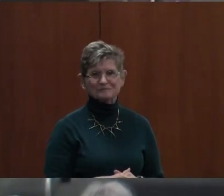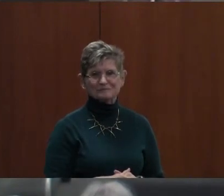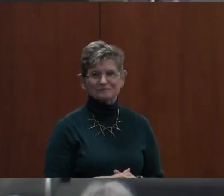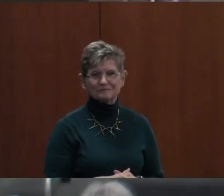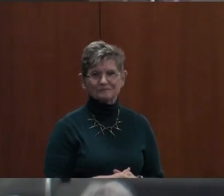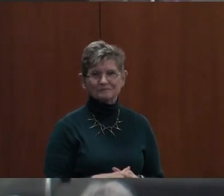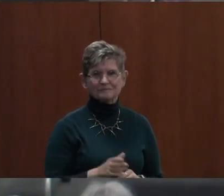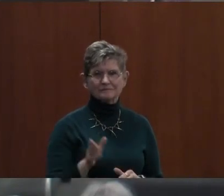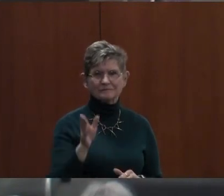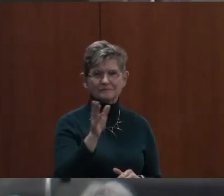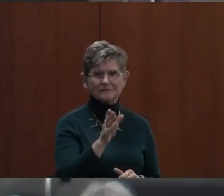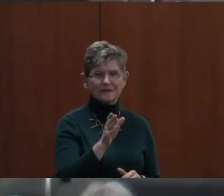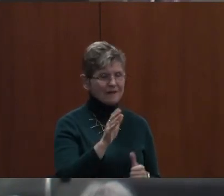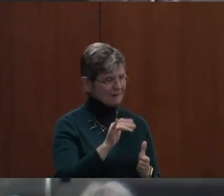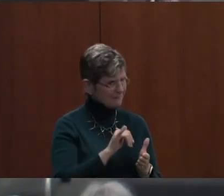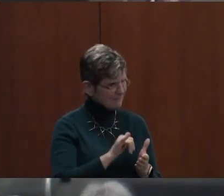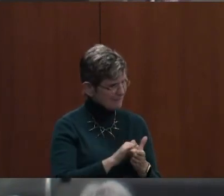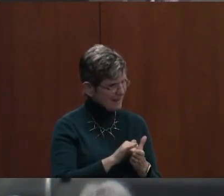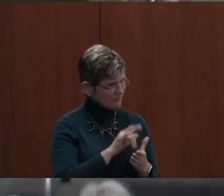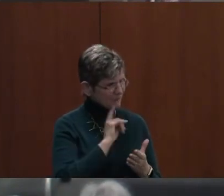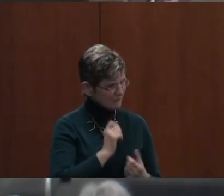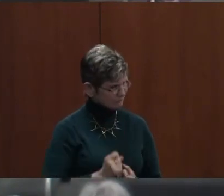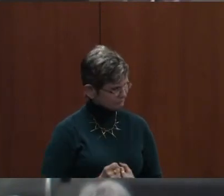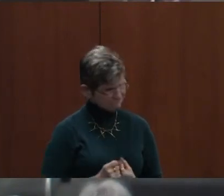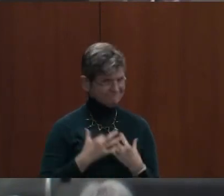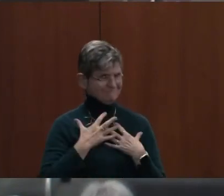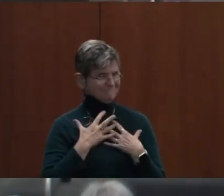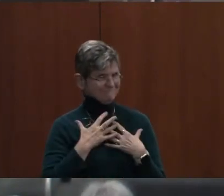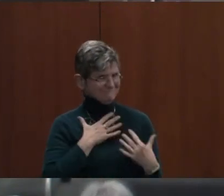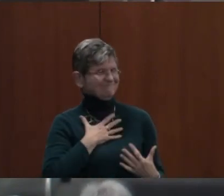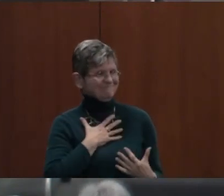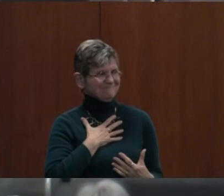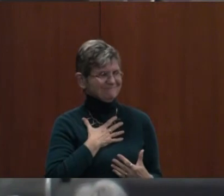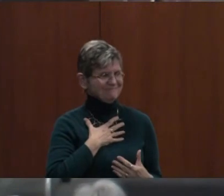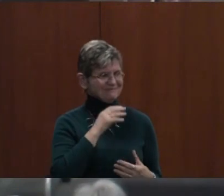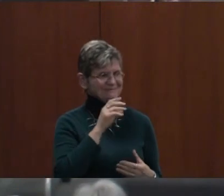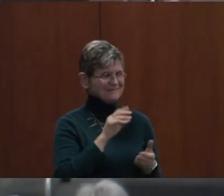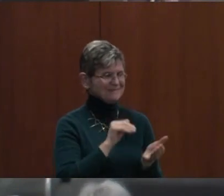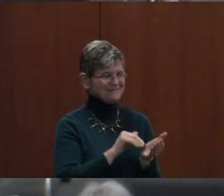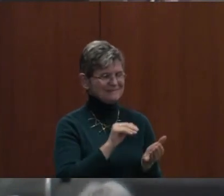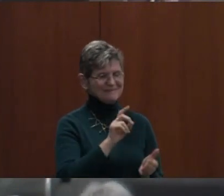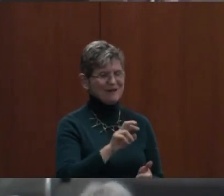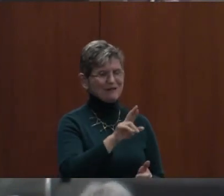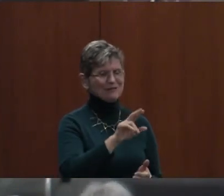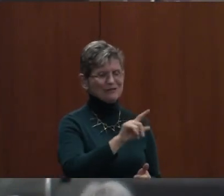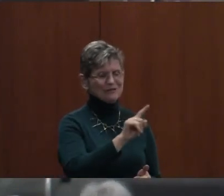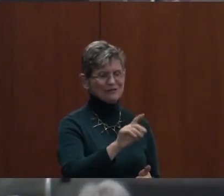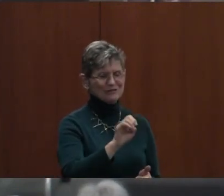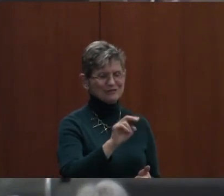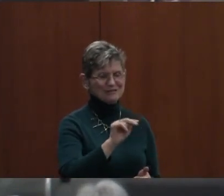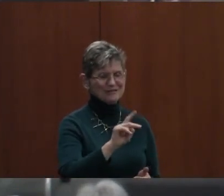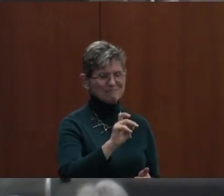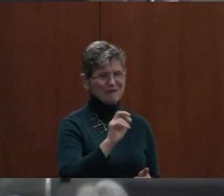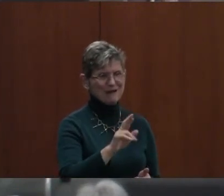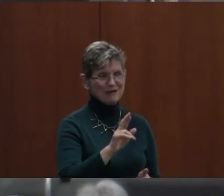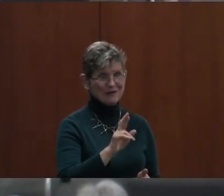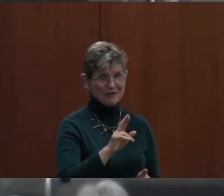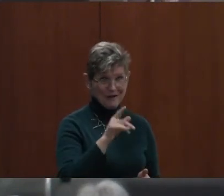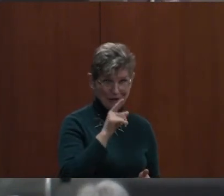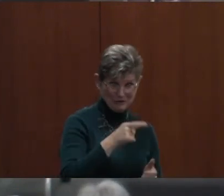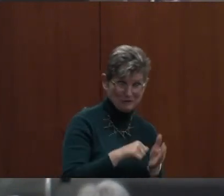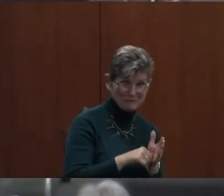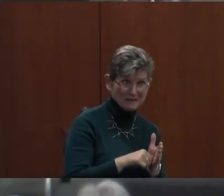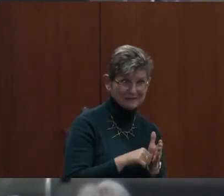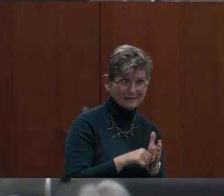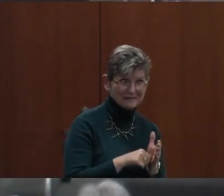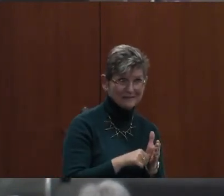I think that had a bit of inspiration by Dr. Zettmeyer, right? That was a Dr. Zettmeyer, that's There right. we go. Aren't you impressed? And for the